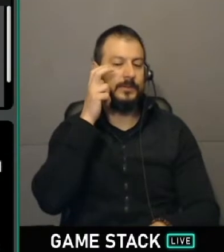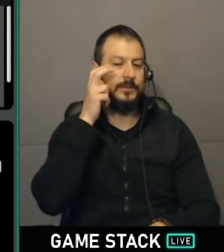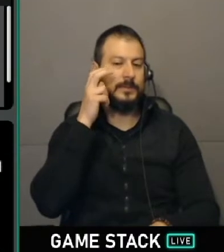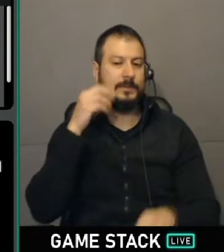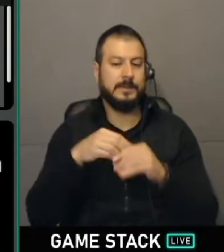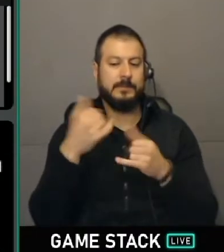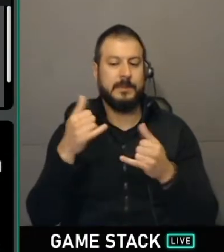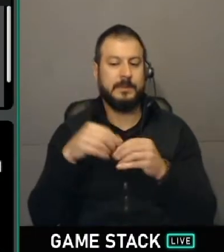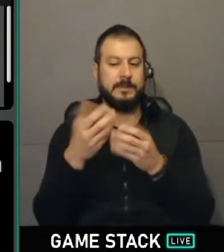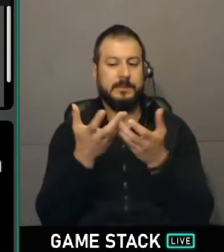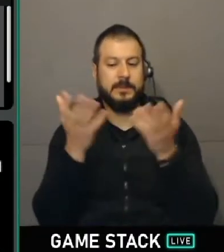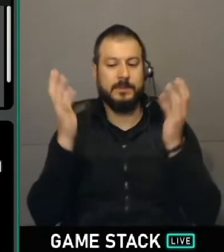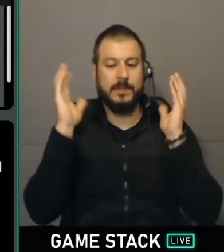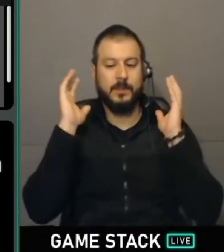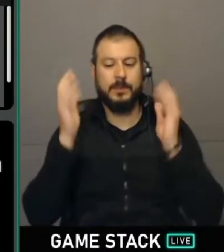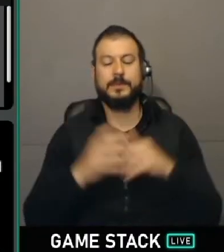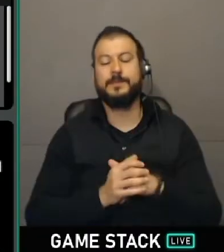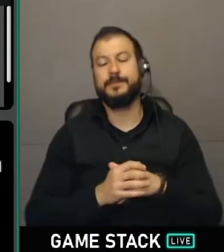sound.